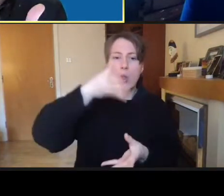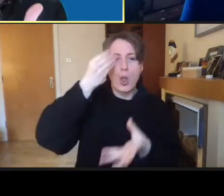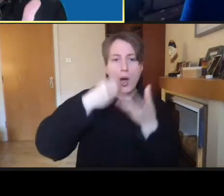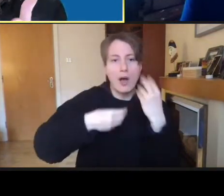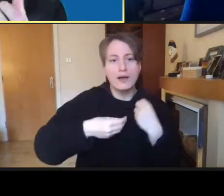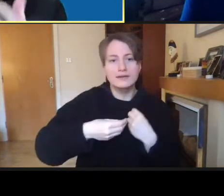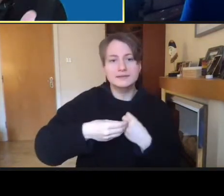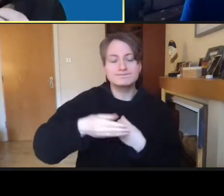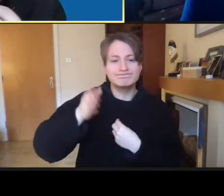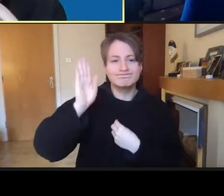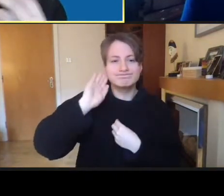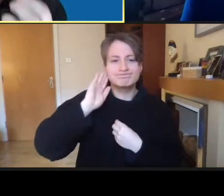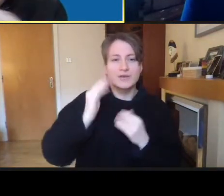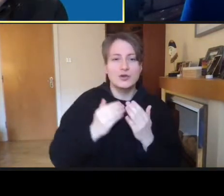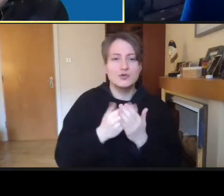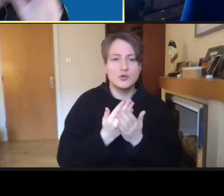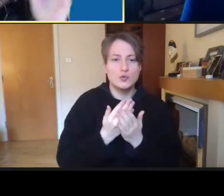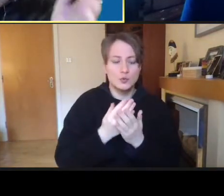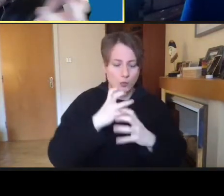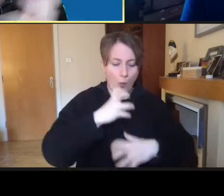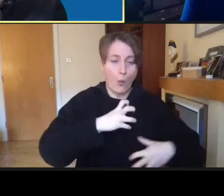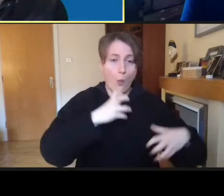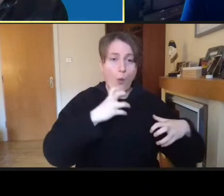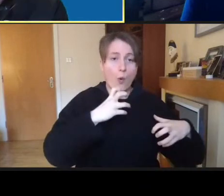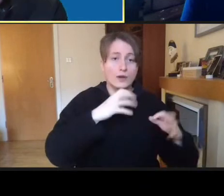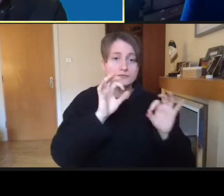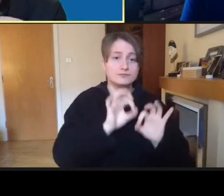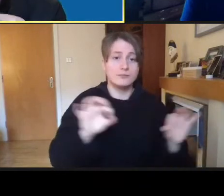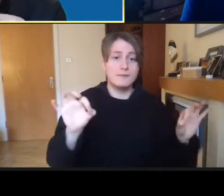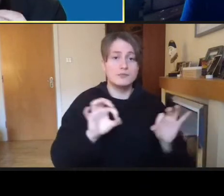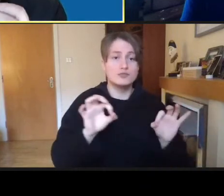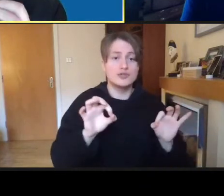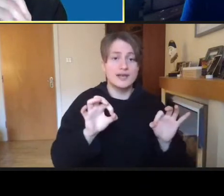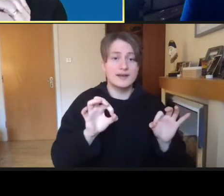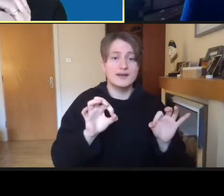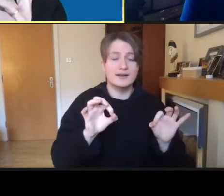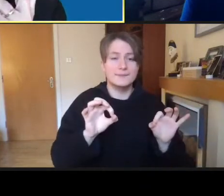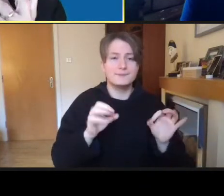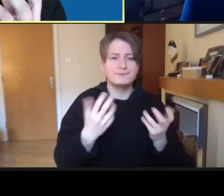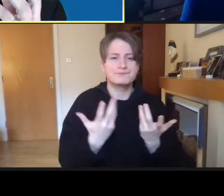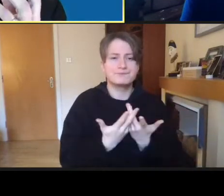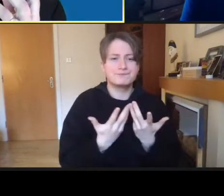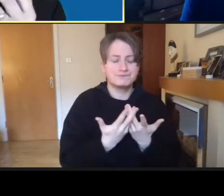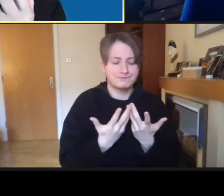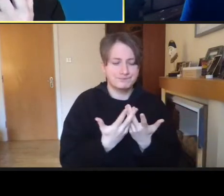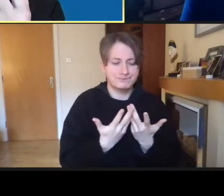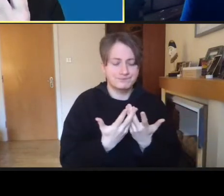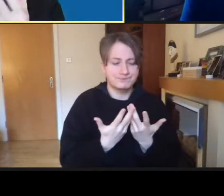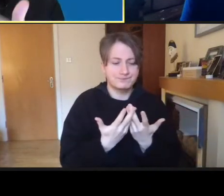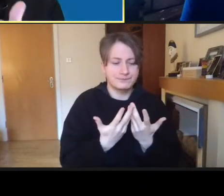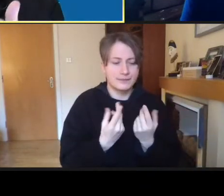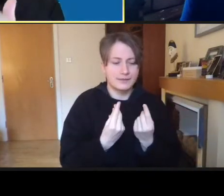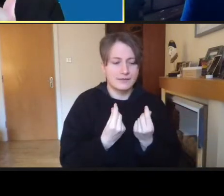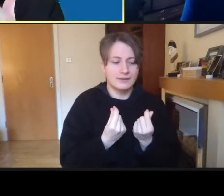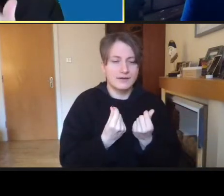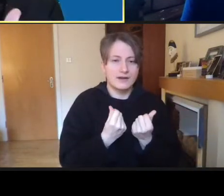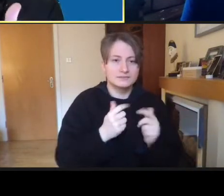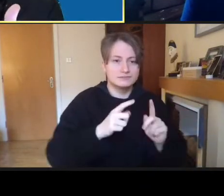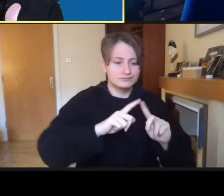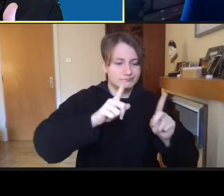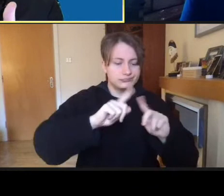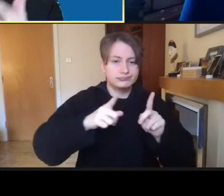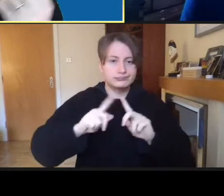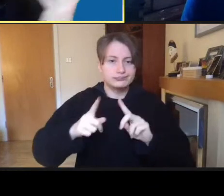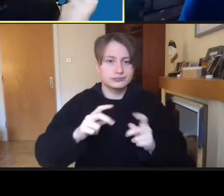horn repertoire, and particularly newly commissioned pieces that we've been doing through Sound, is how the versatility of the